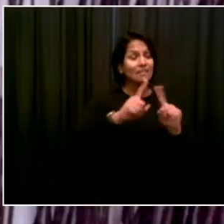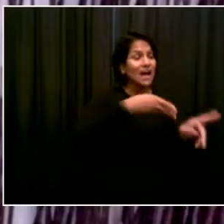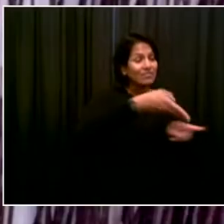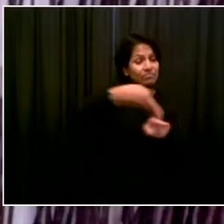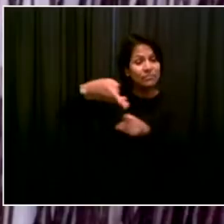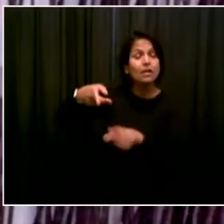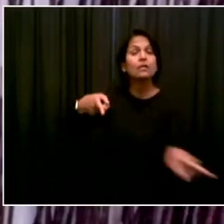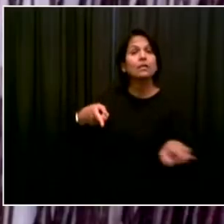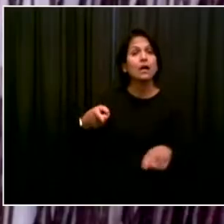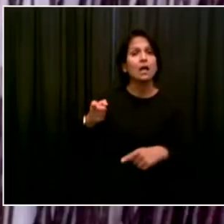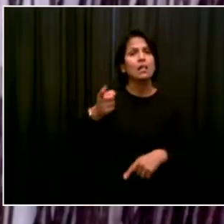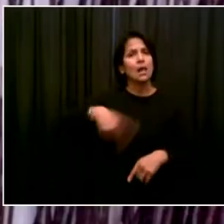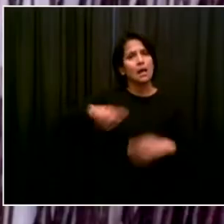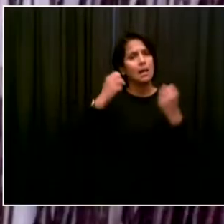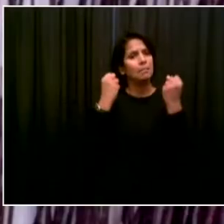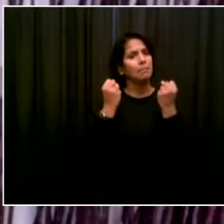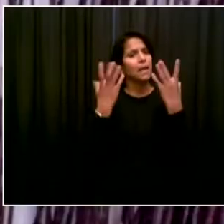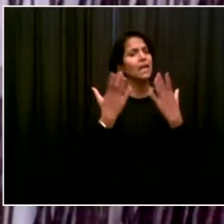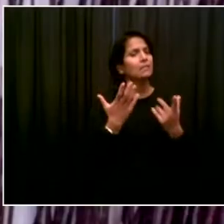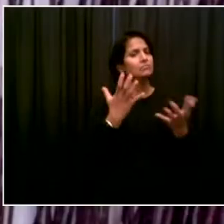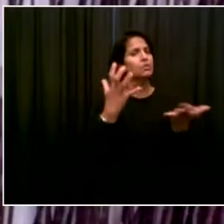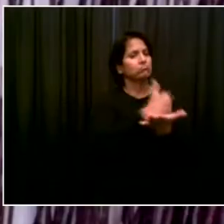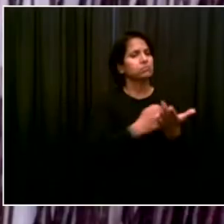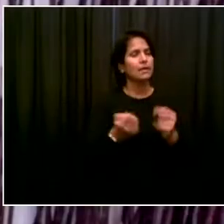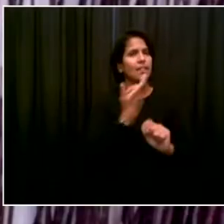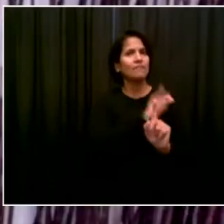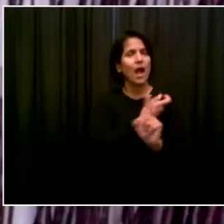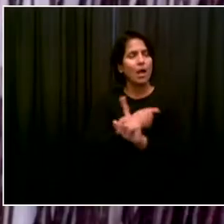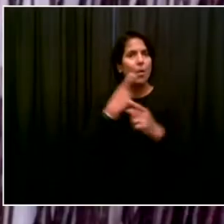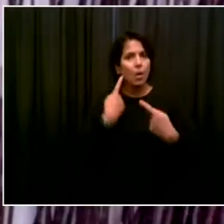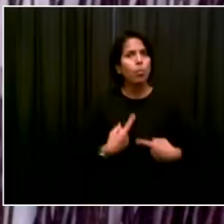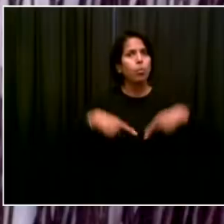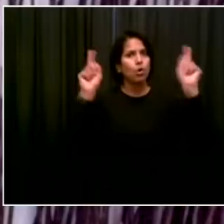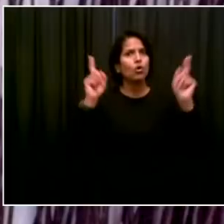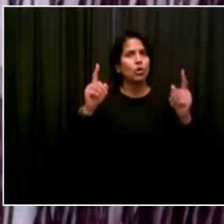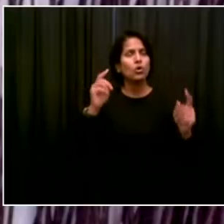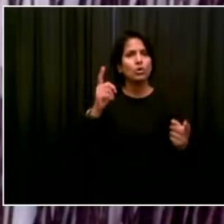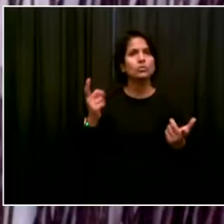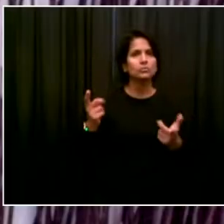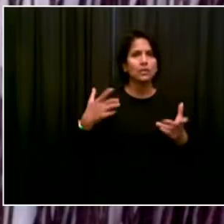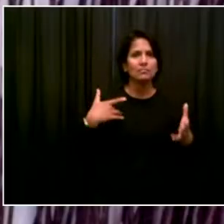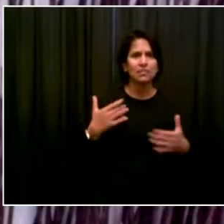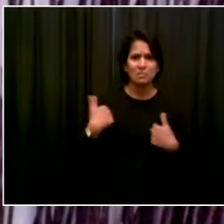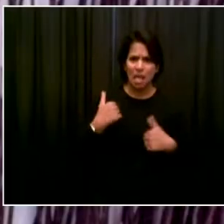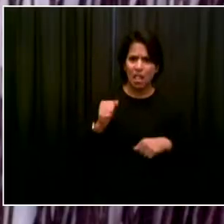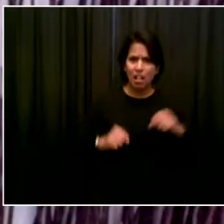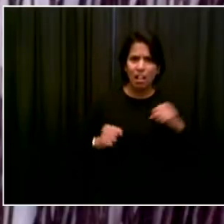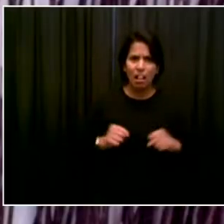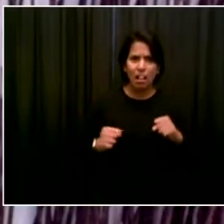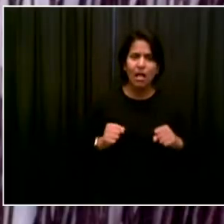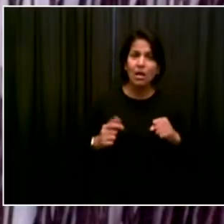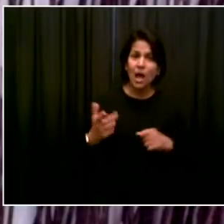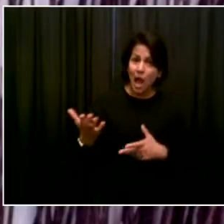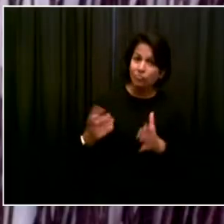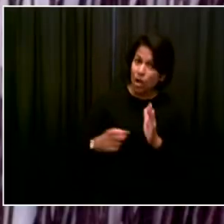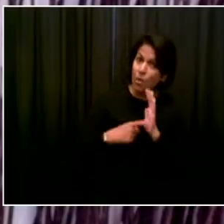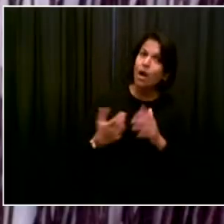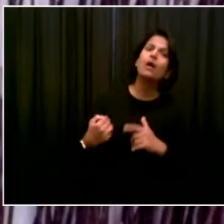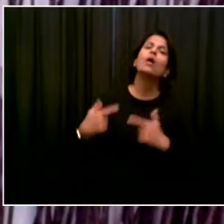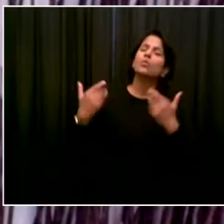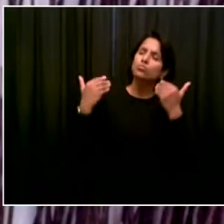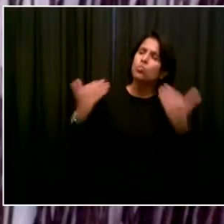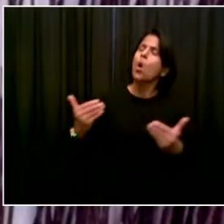deadlines, human beings respond to deadlines. We all do, whether it's a paper due in college or a deadline